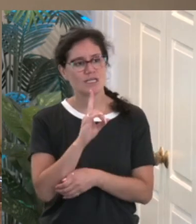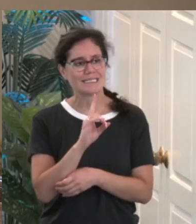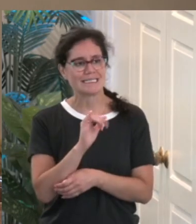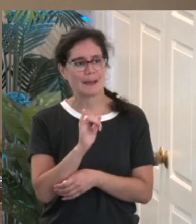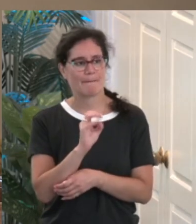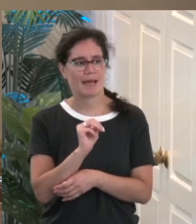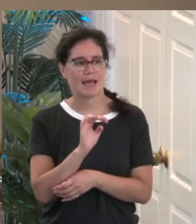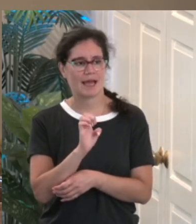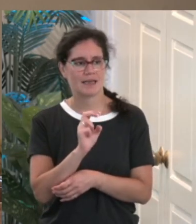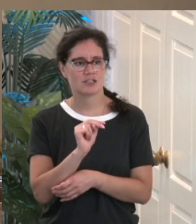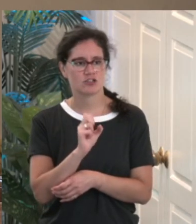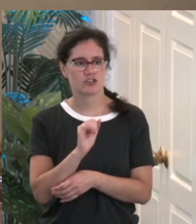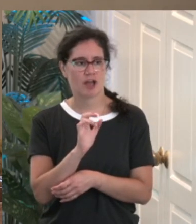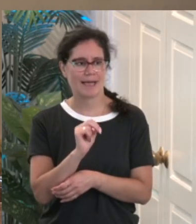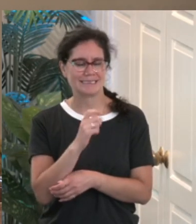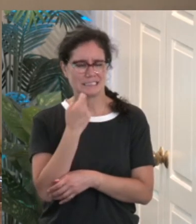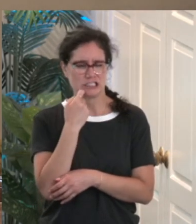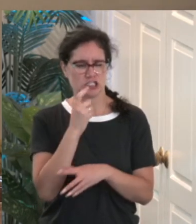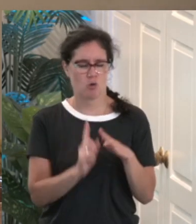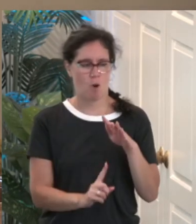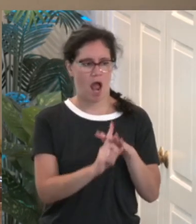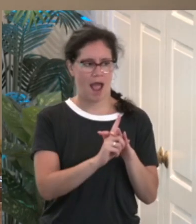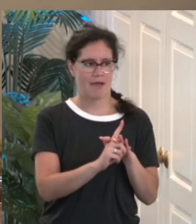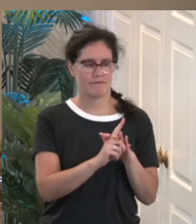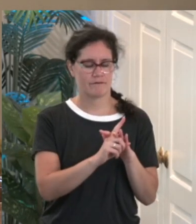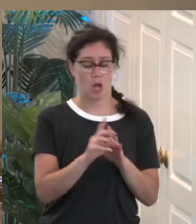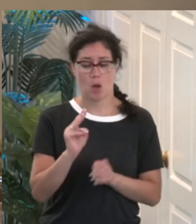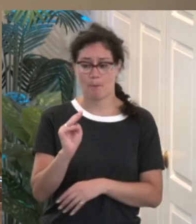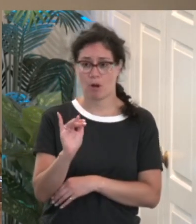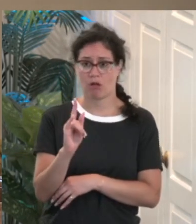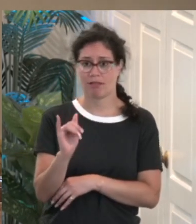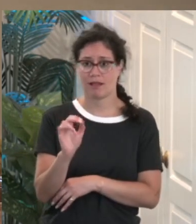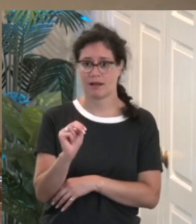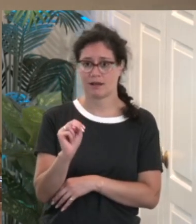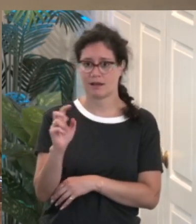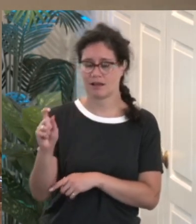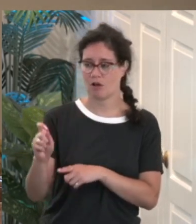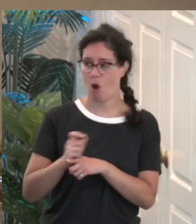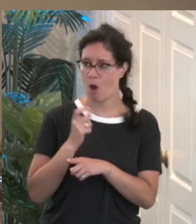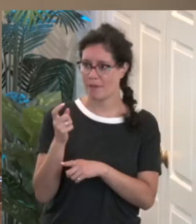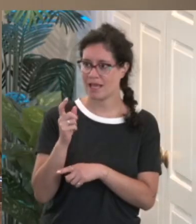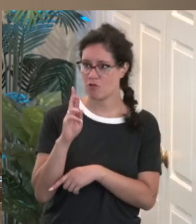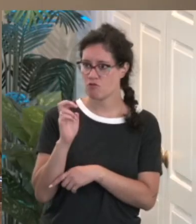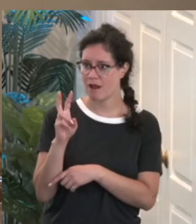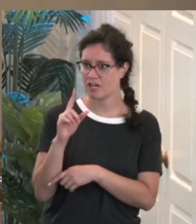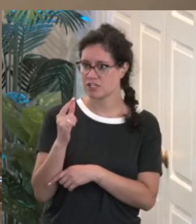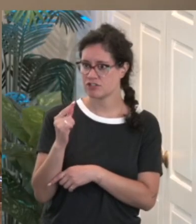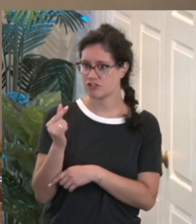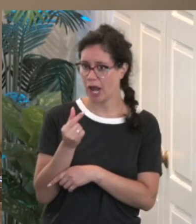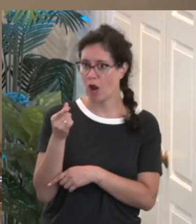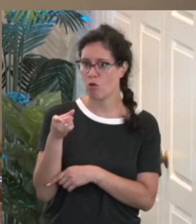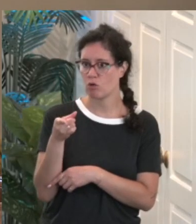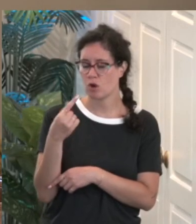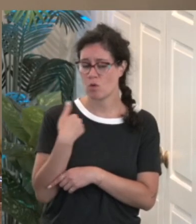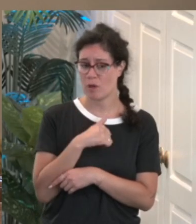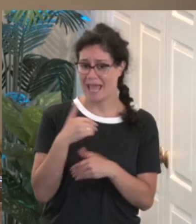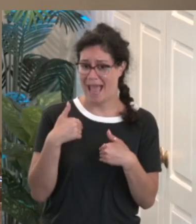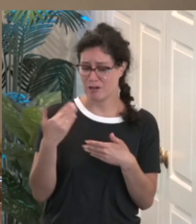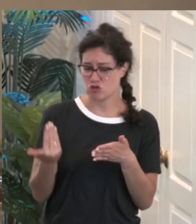arrived. And Marlon said to me, he called me up and said, Reverend Gerald, we have New Dimensions